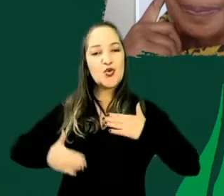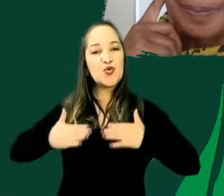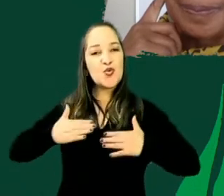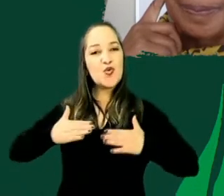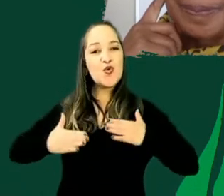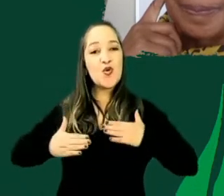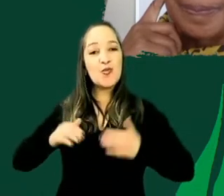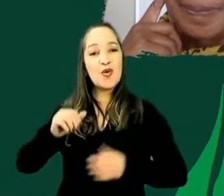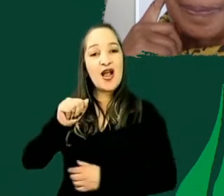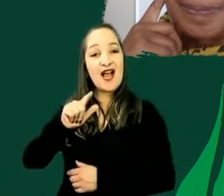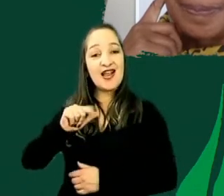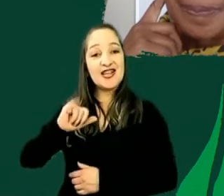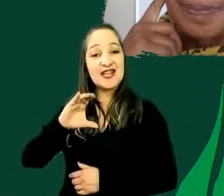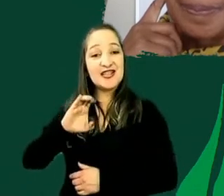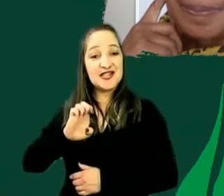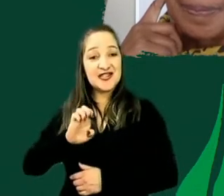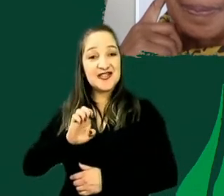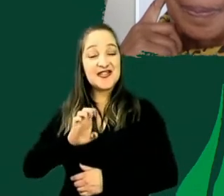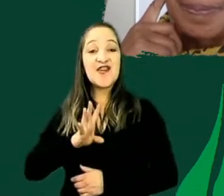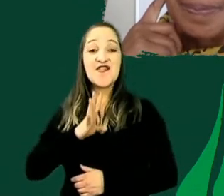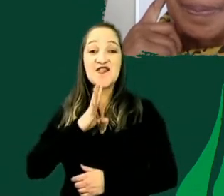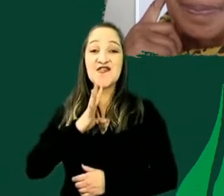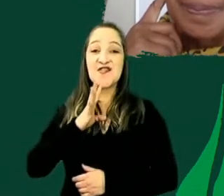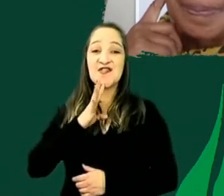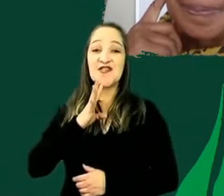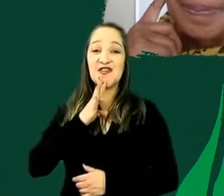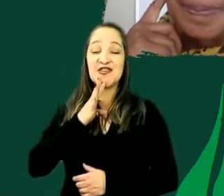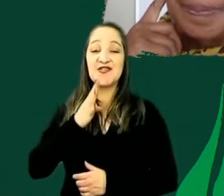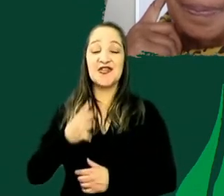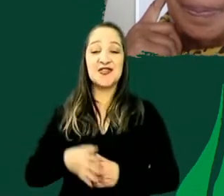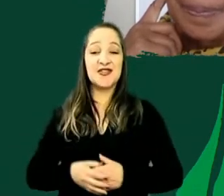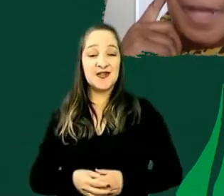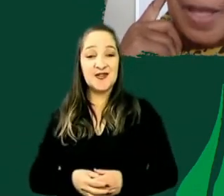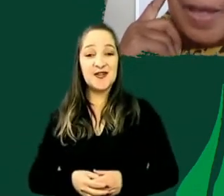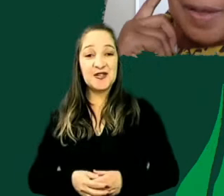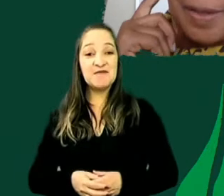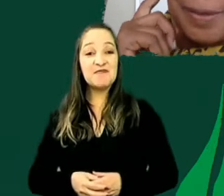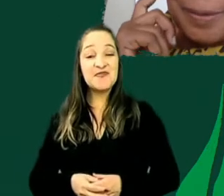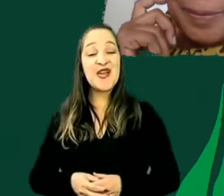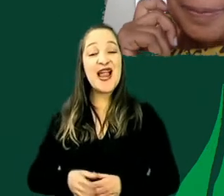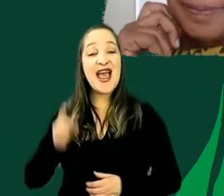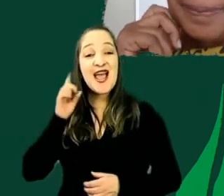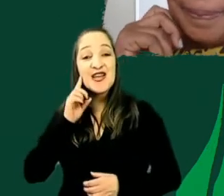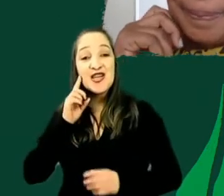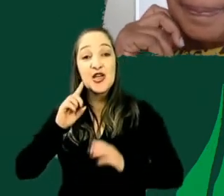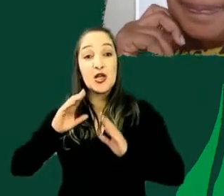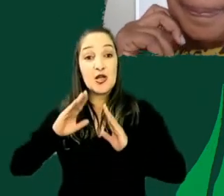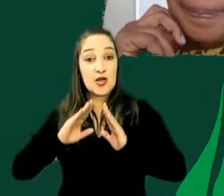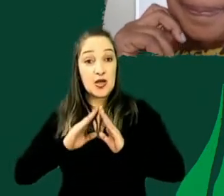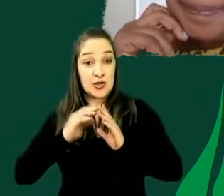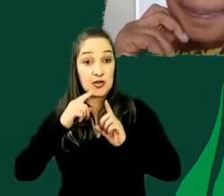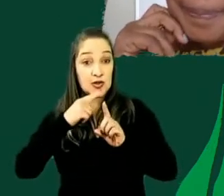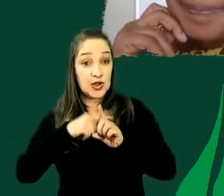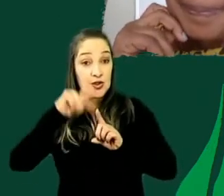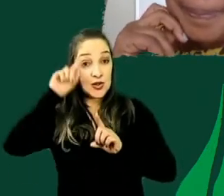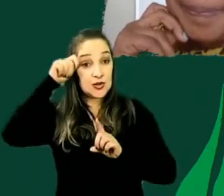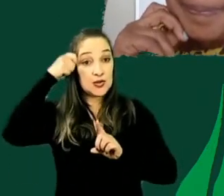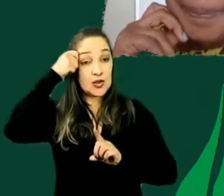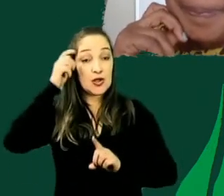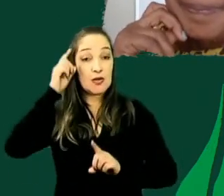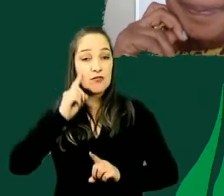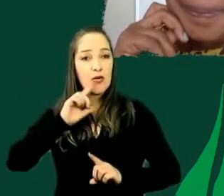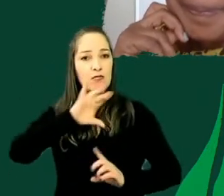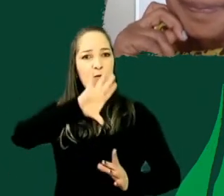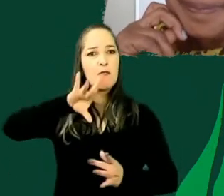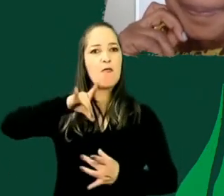which Alice knows so well as well. And through the American churches, the Black American churches, there's